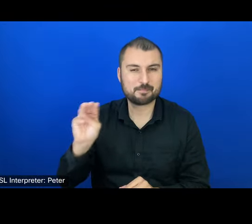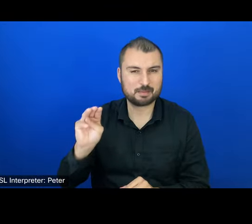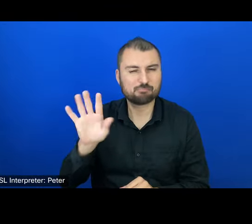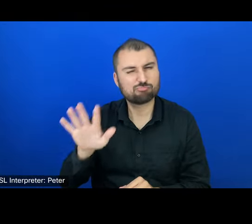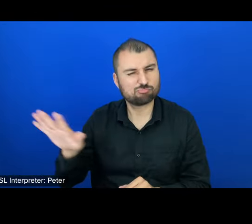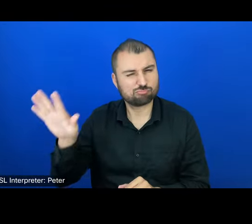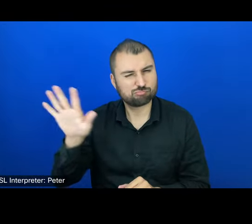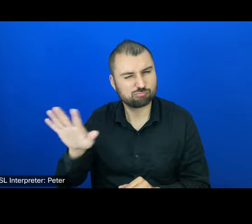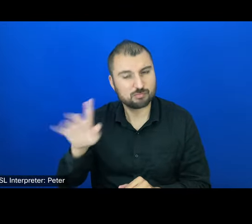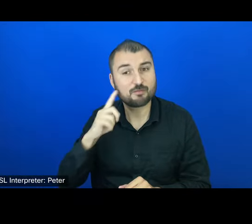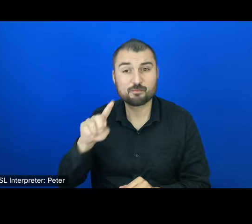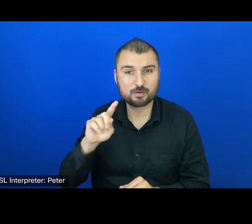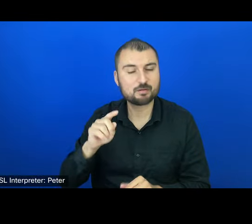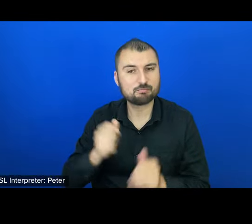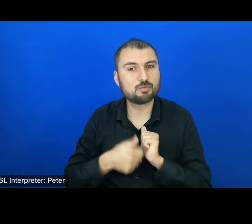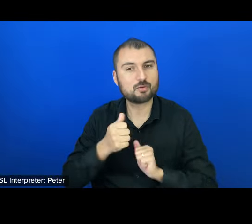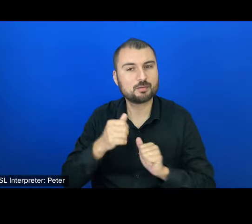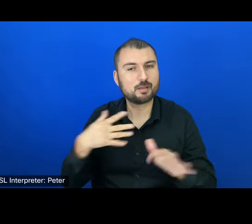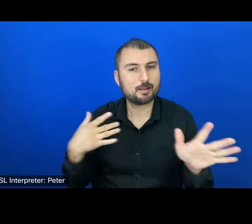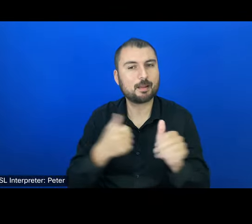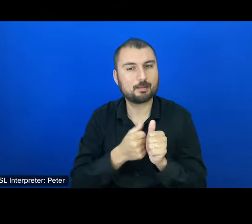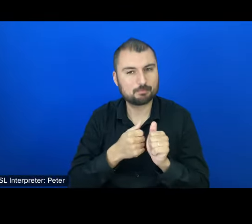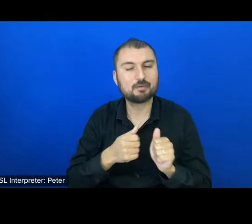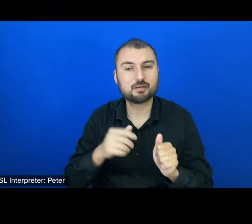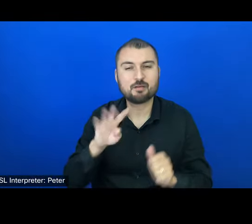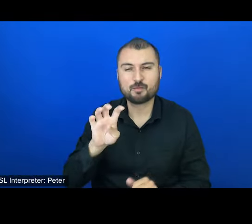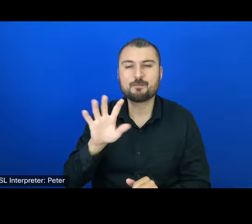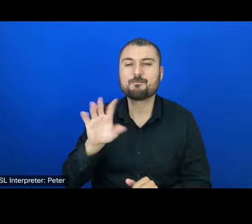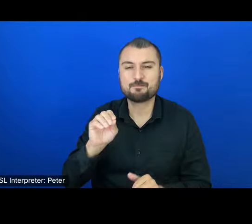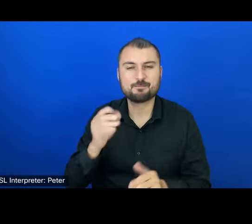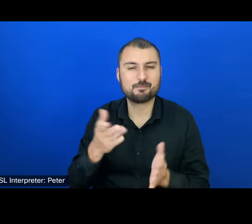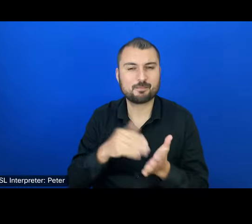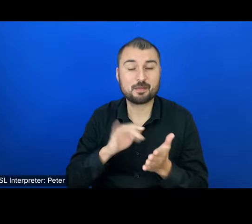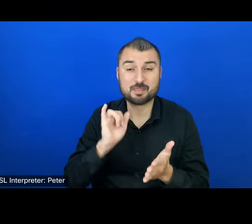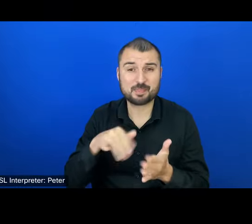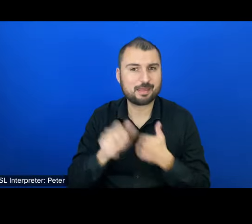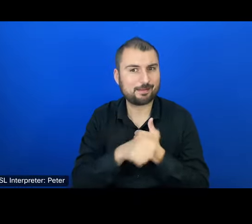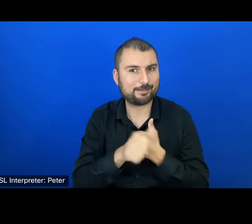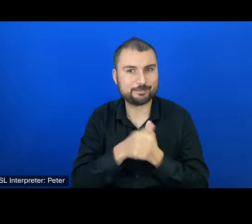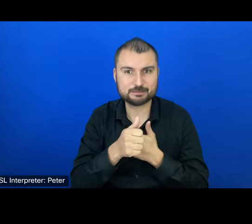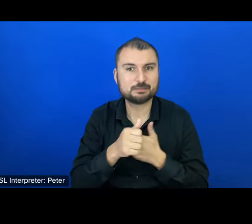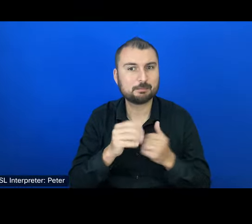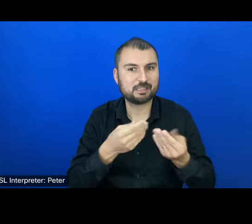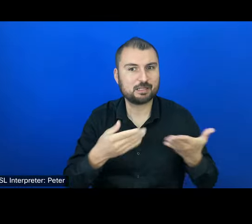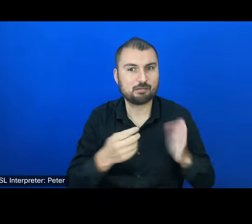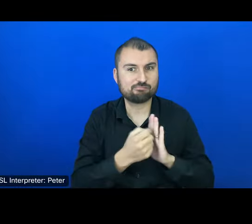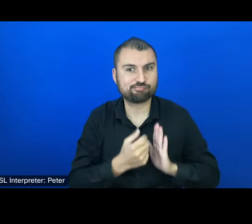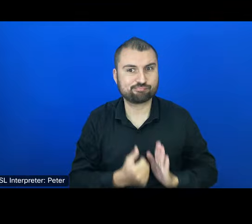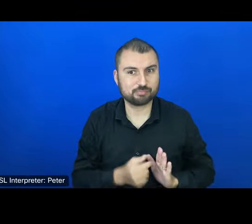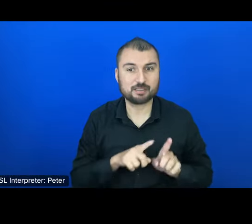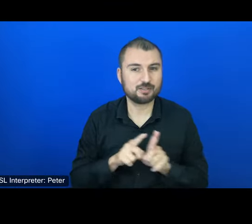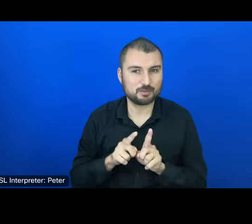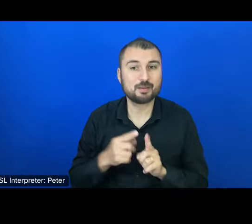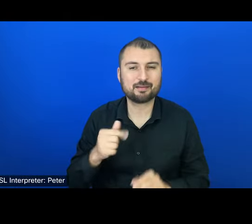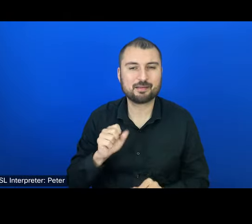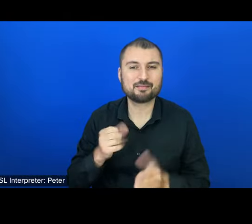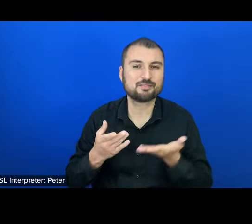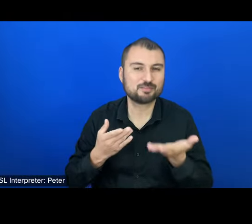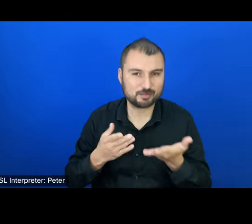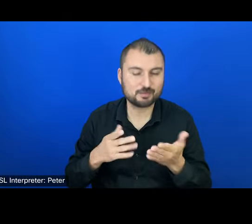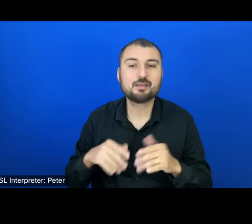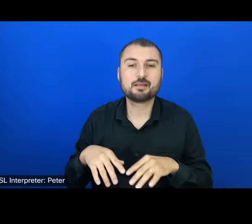major upgrades was 450,000, and that consisted of hazardous material abatement and gas service upgrades, very similar